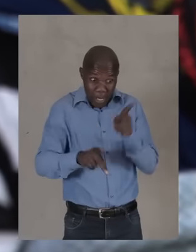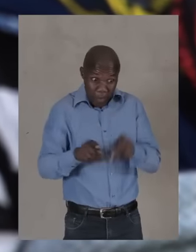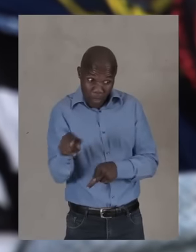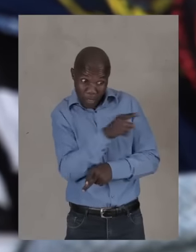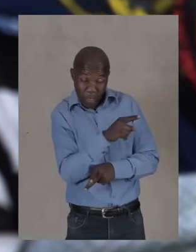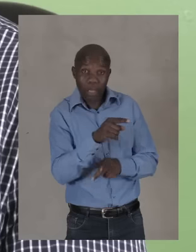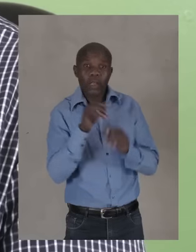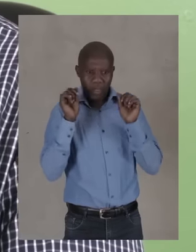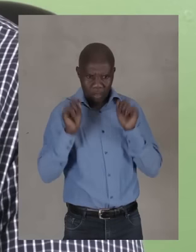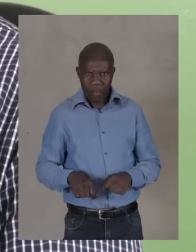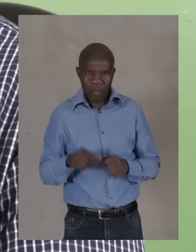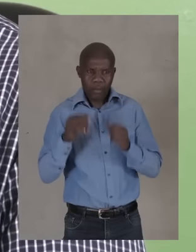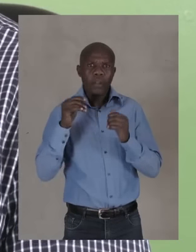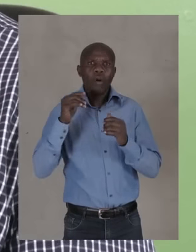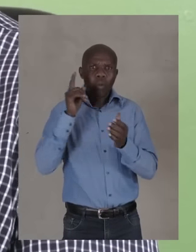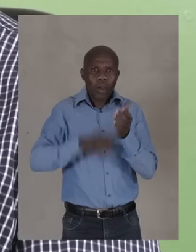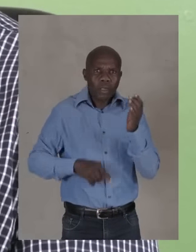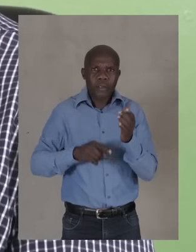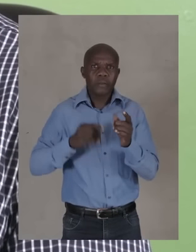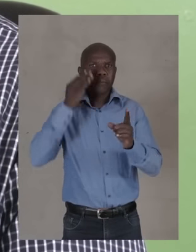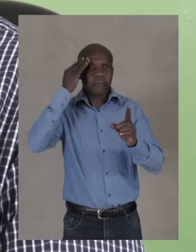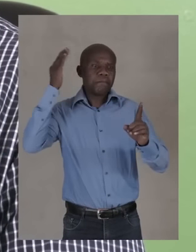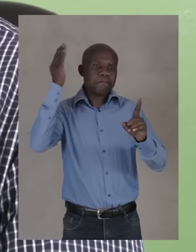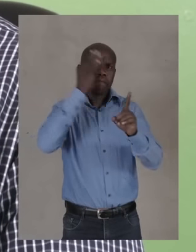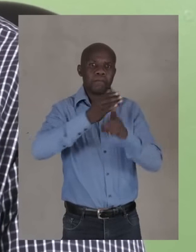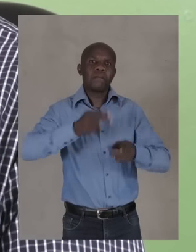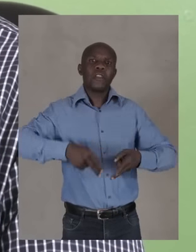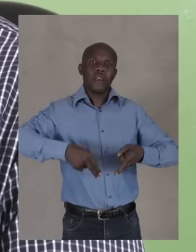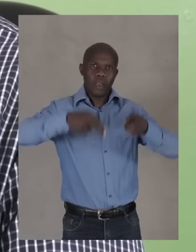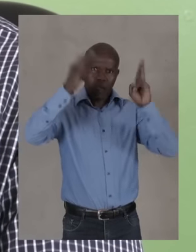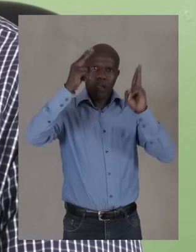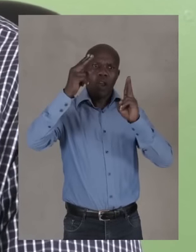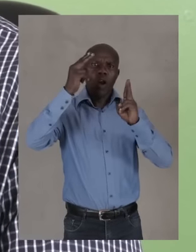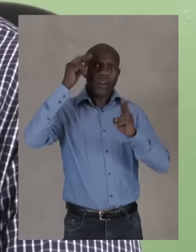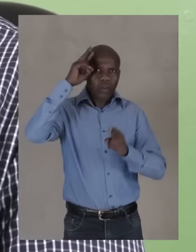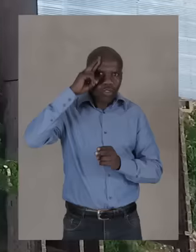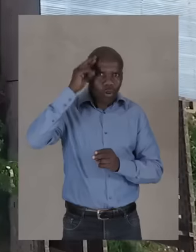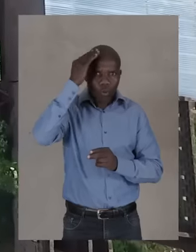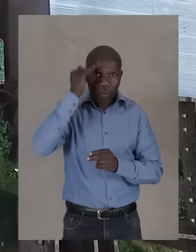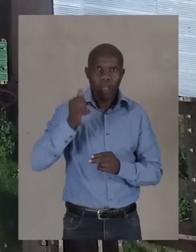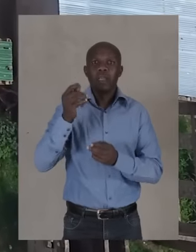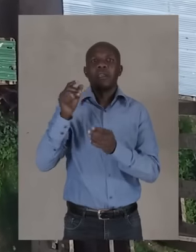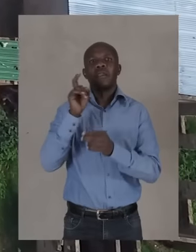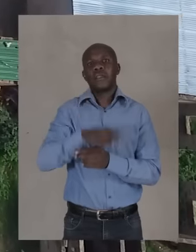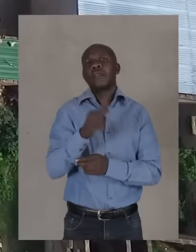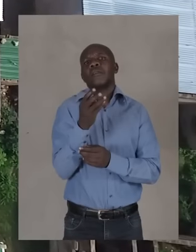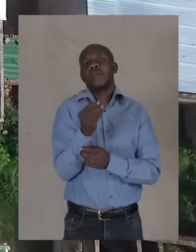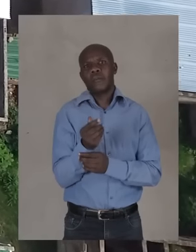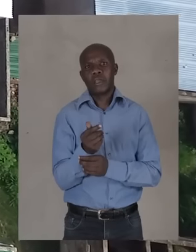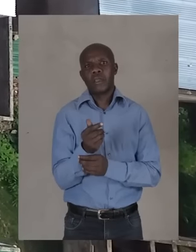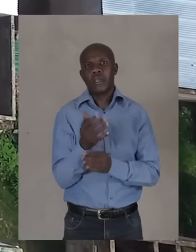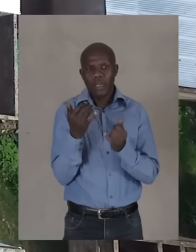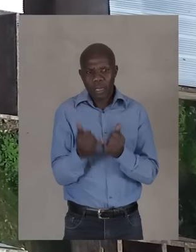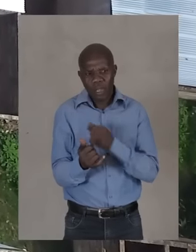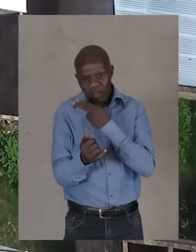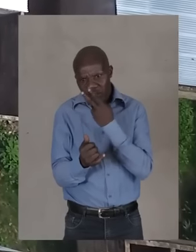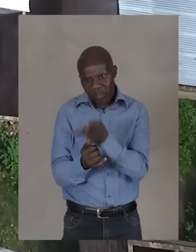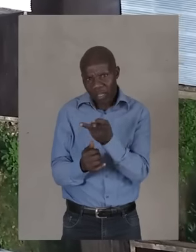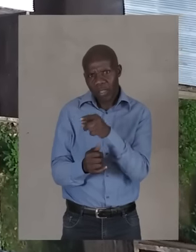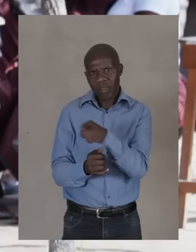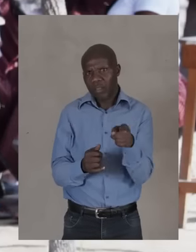aim higher in terms of what they can utilize the Constituency Development Fund for. When you look at the historical use of